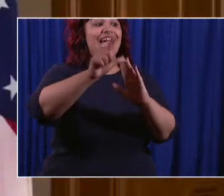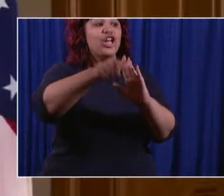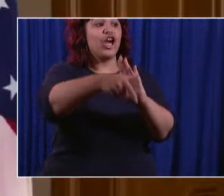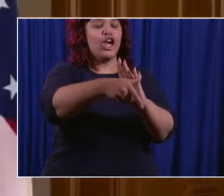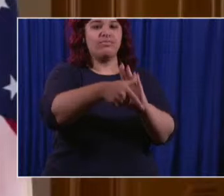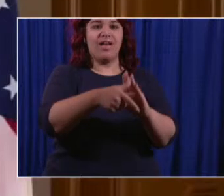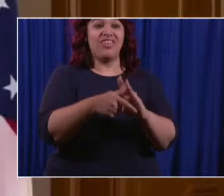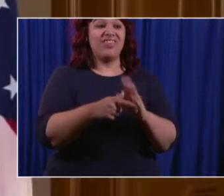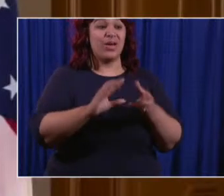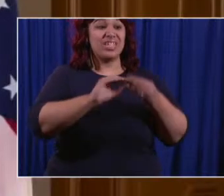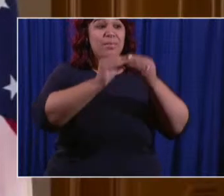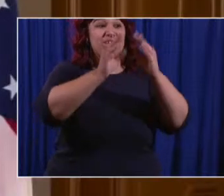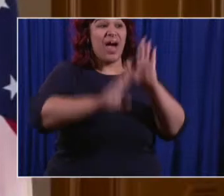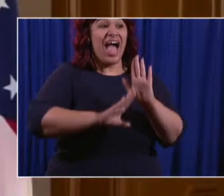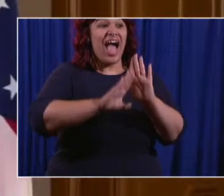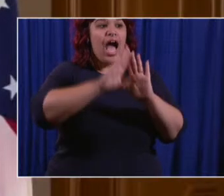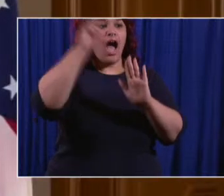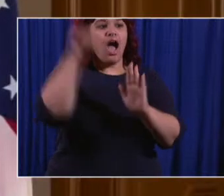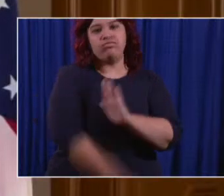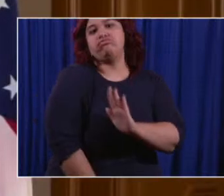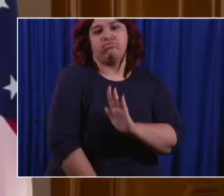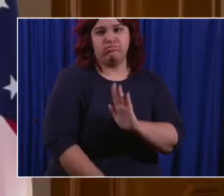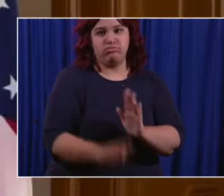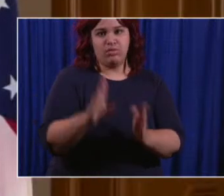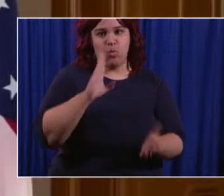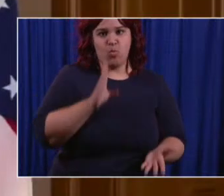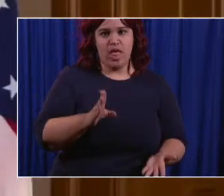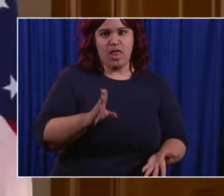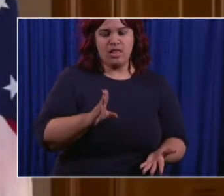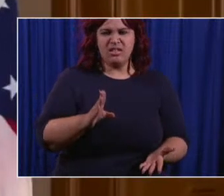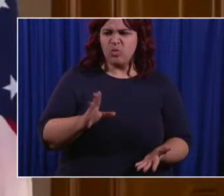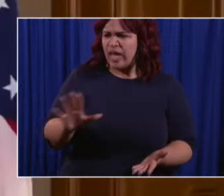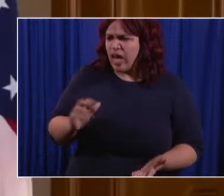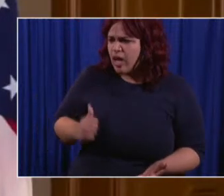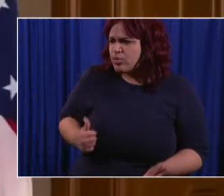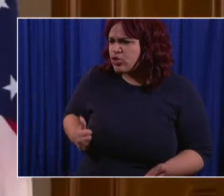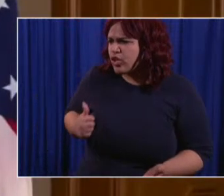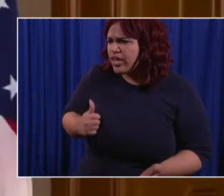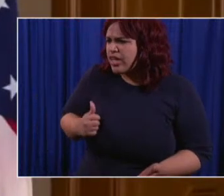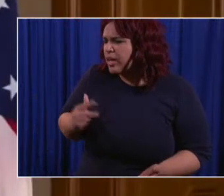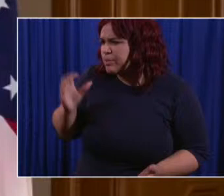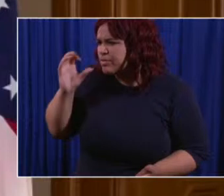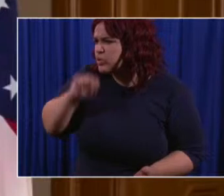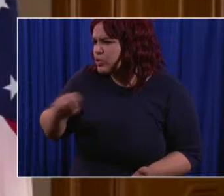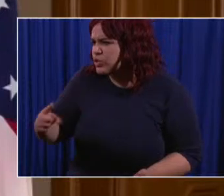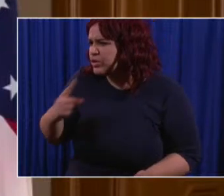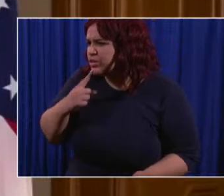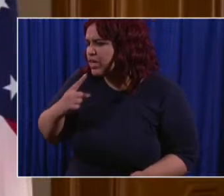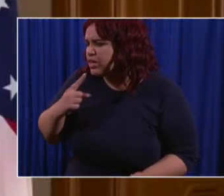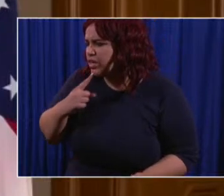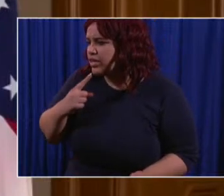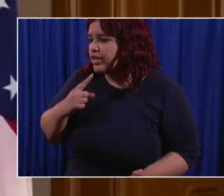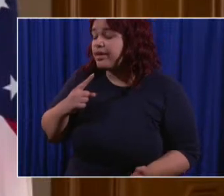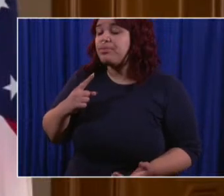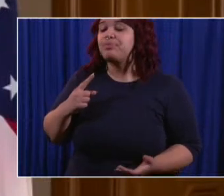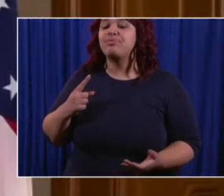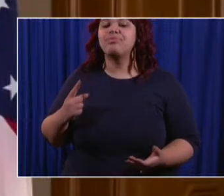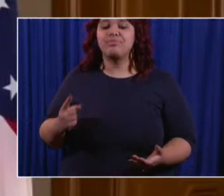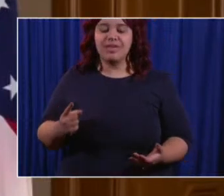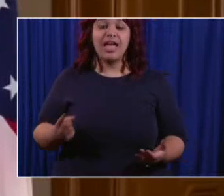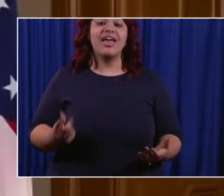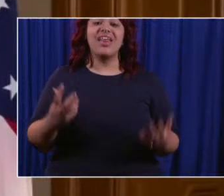you said in the long term, it does what? Undermines what, John? Undermines the